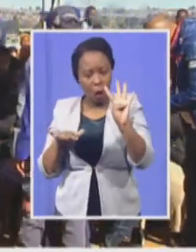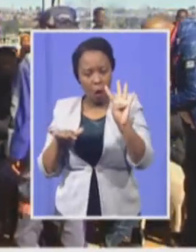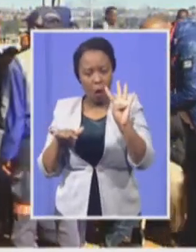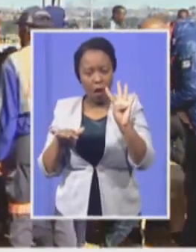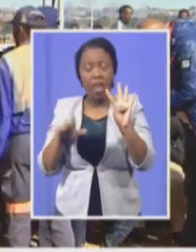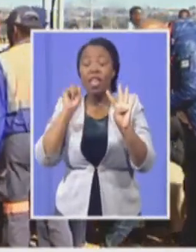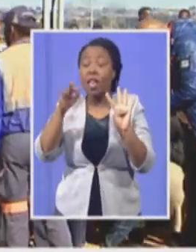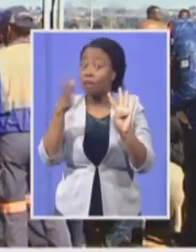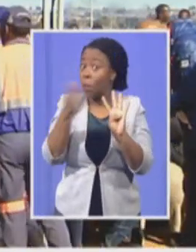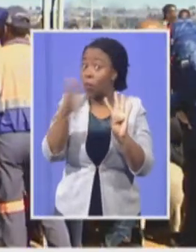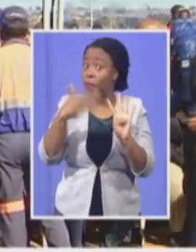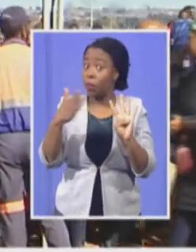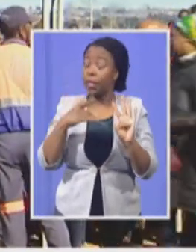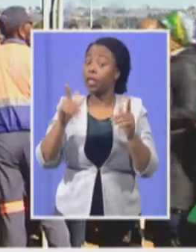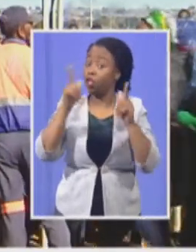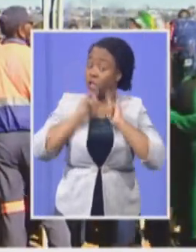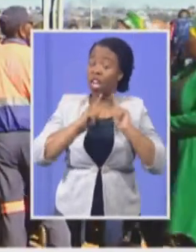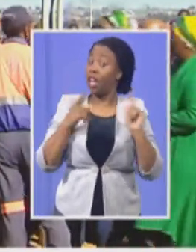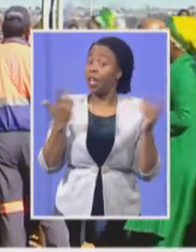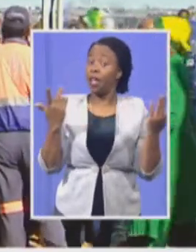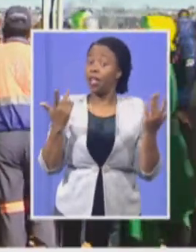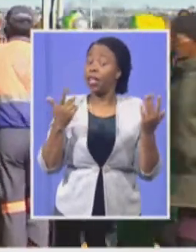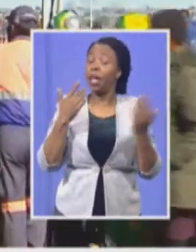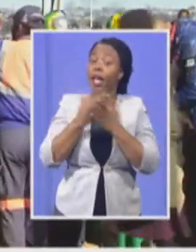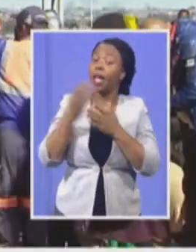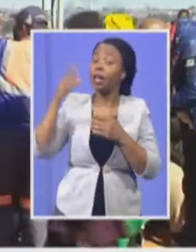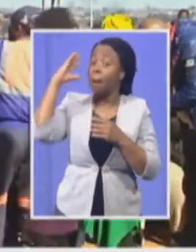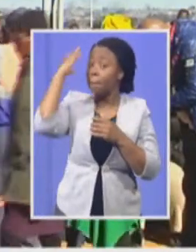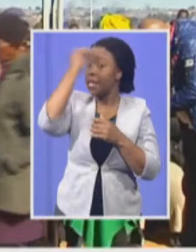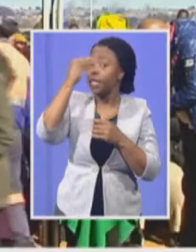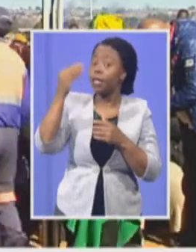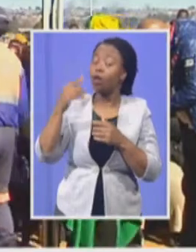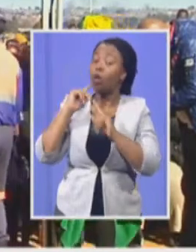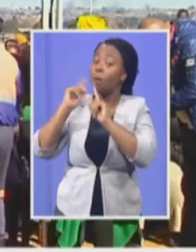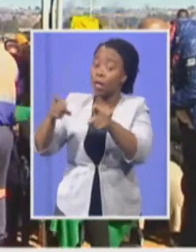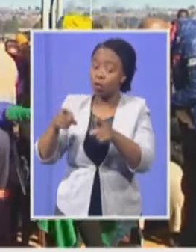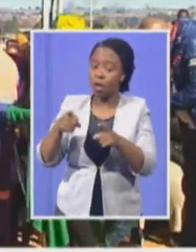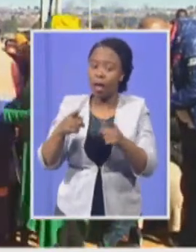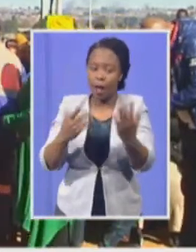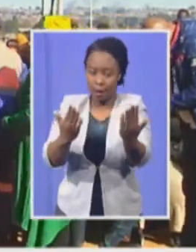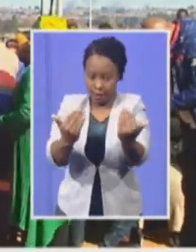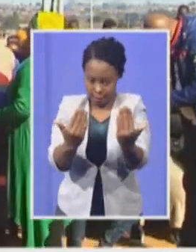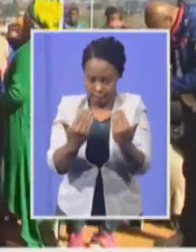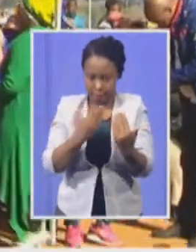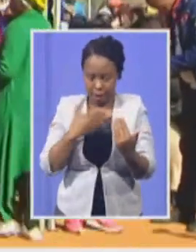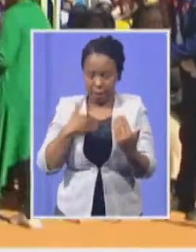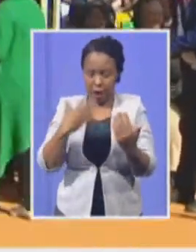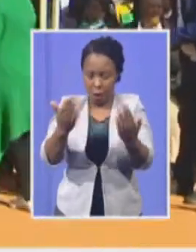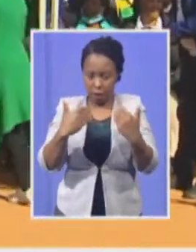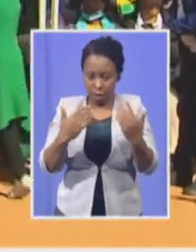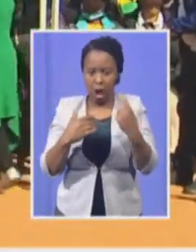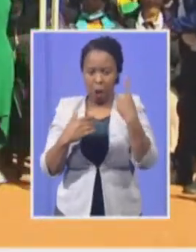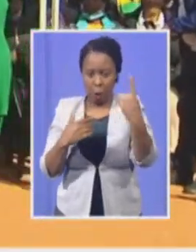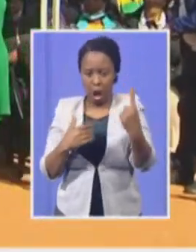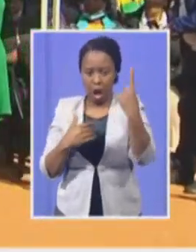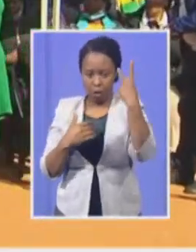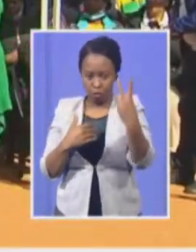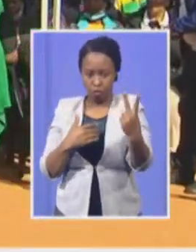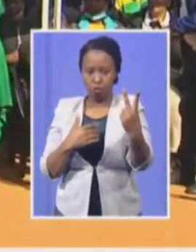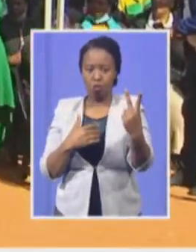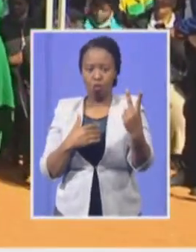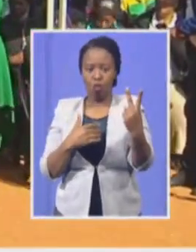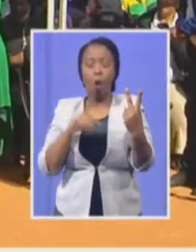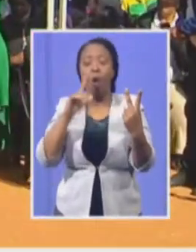nabangekho phela nisho sizonika uminister pendule atamela kopili me oza 1 2